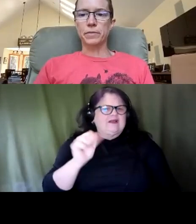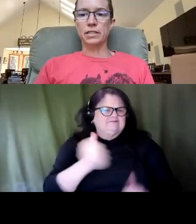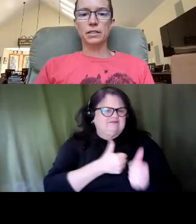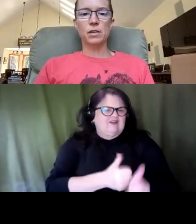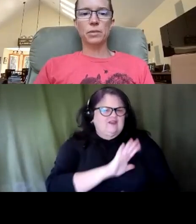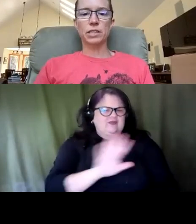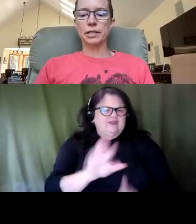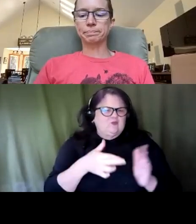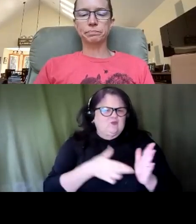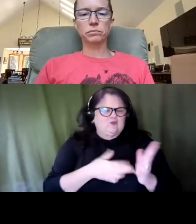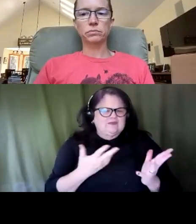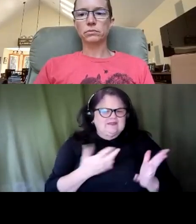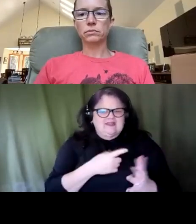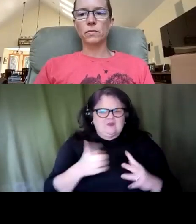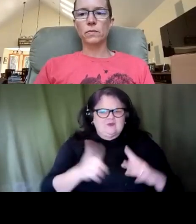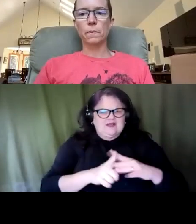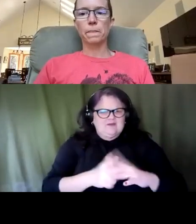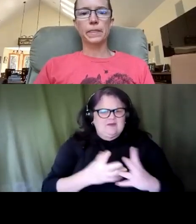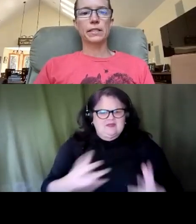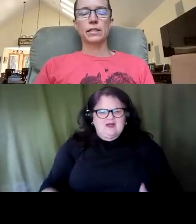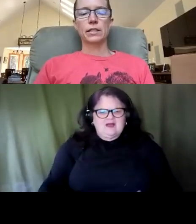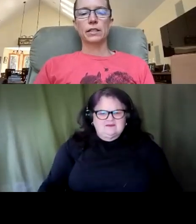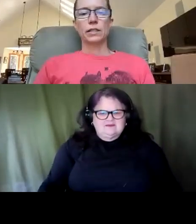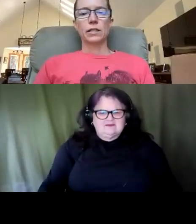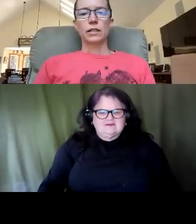so it does come up a lot.